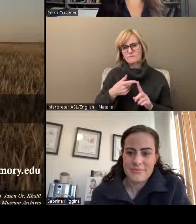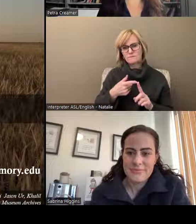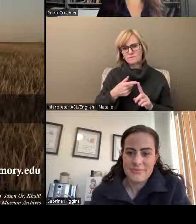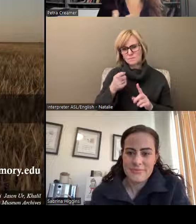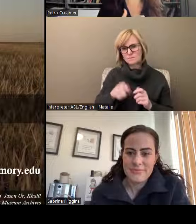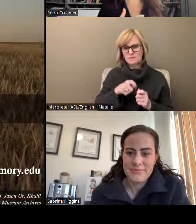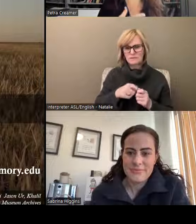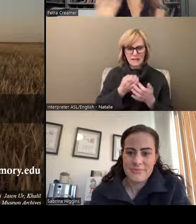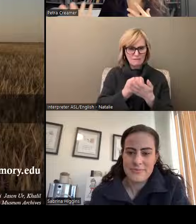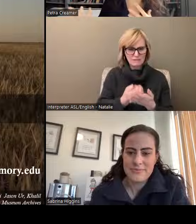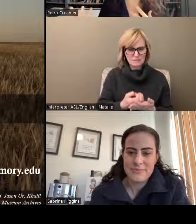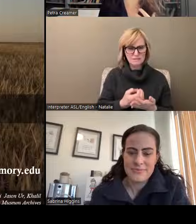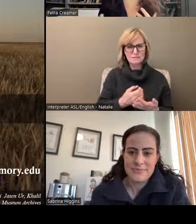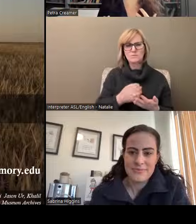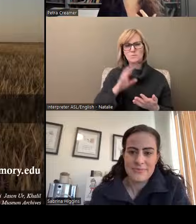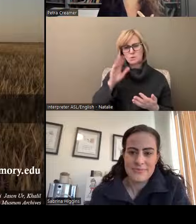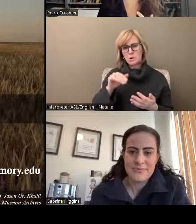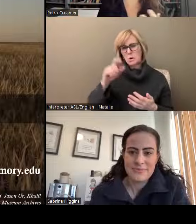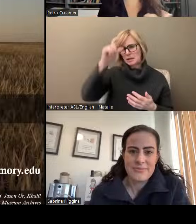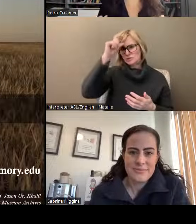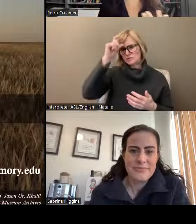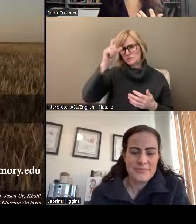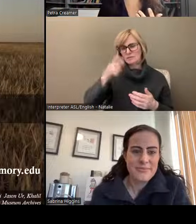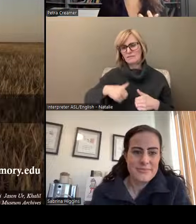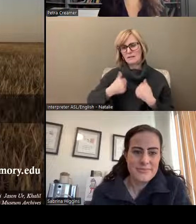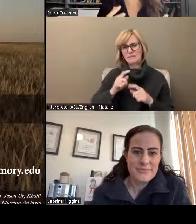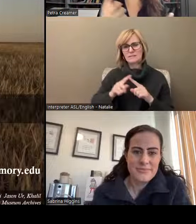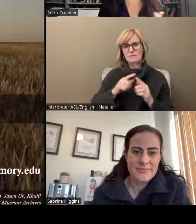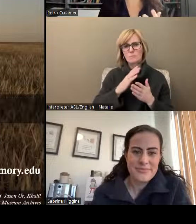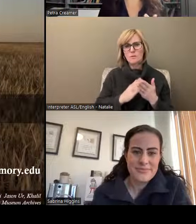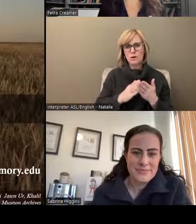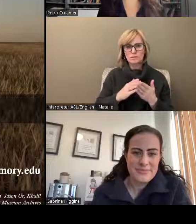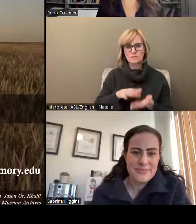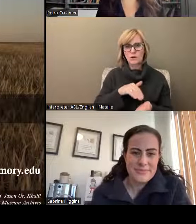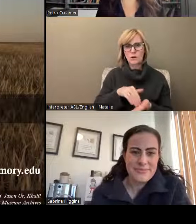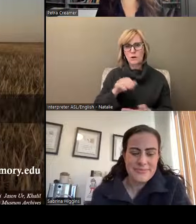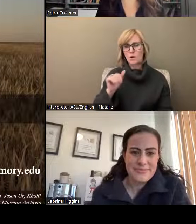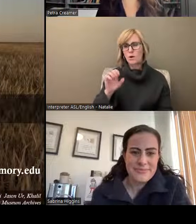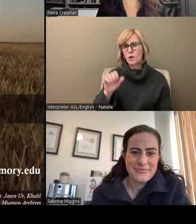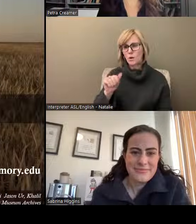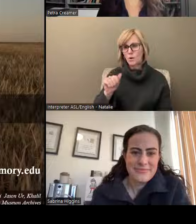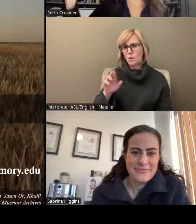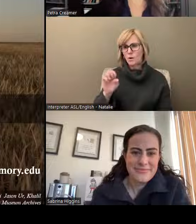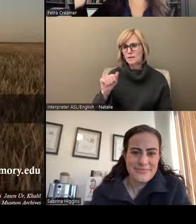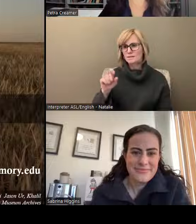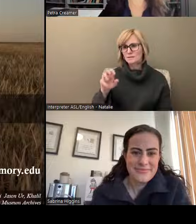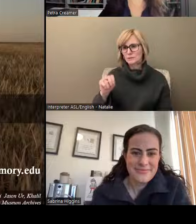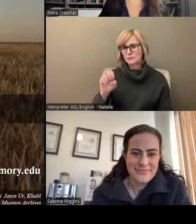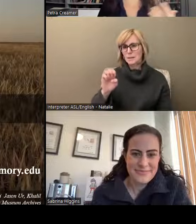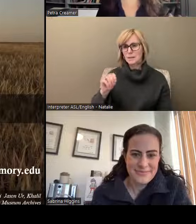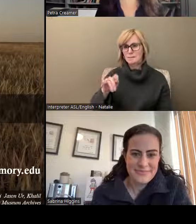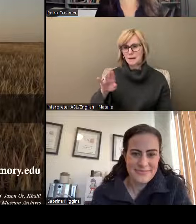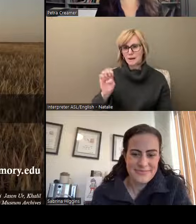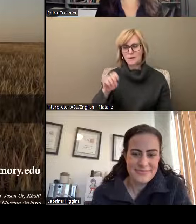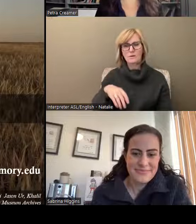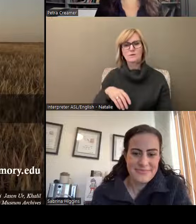like I said, we know that there are Egyptians that are living in parts of the core Assyrian Empire. I gave an example in Ashur, but